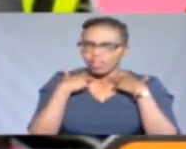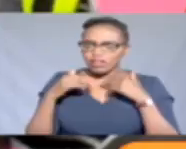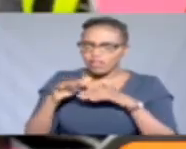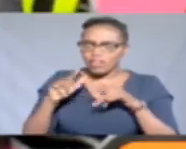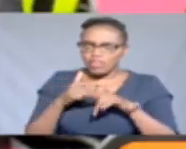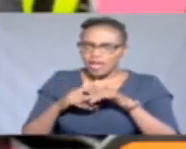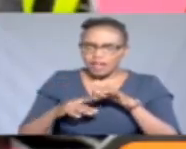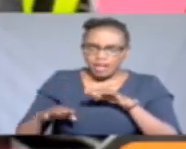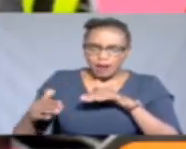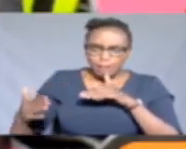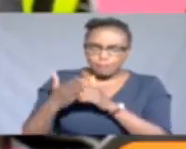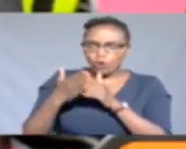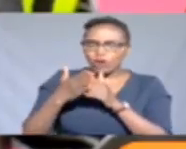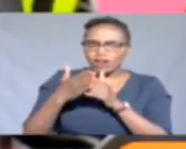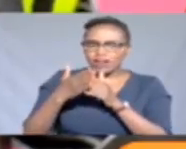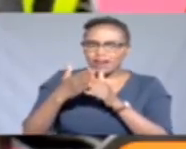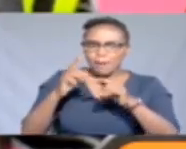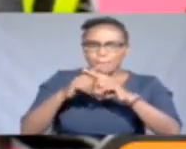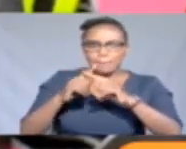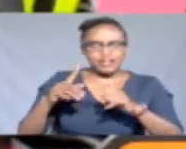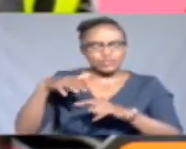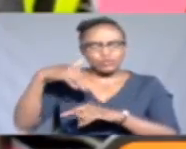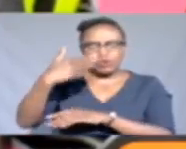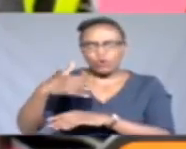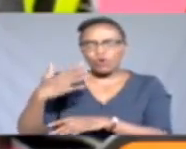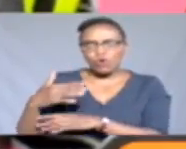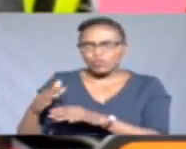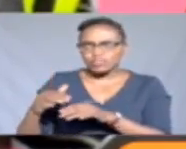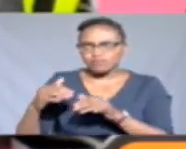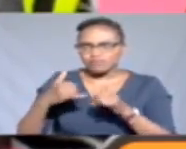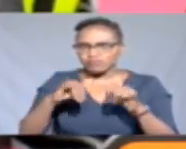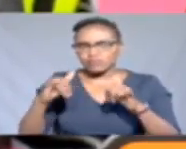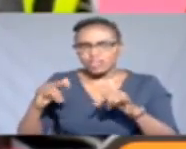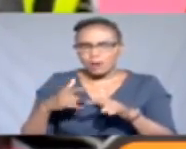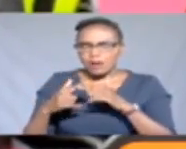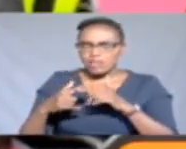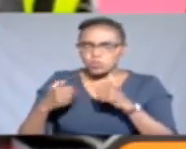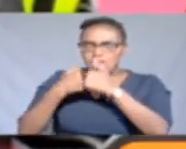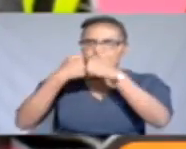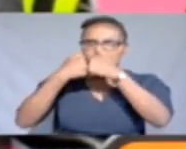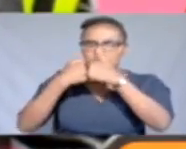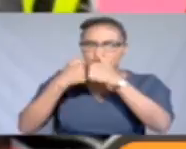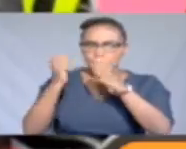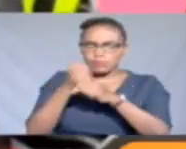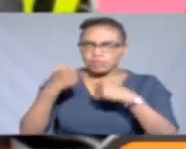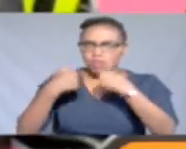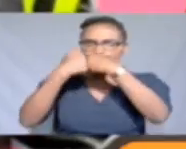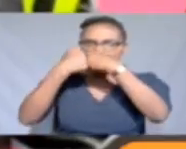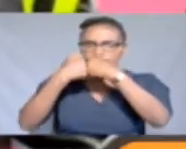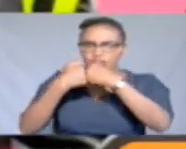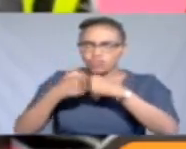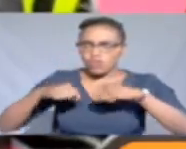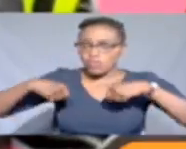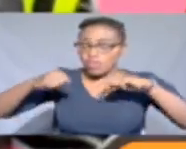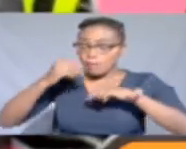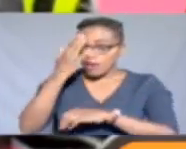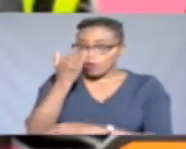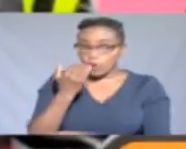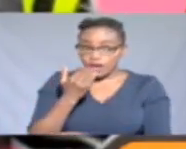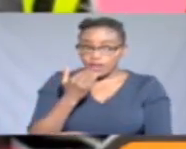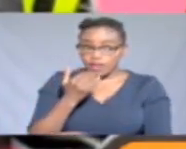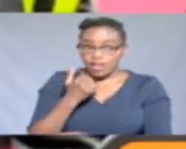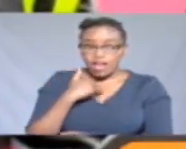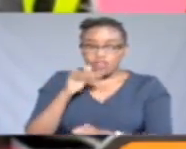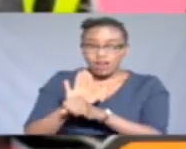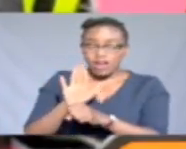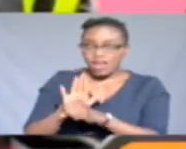block you. But you still find your way out. And we're not confrontational. You cannot afford to be confrontational on a bike because you have